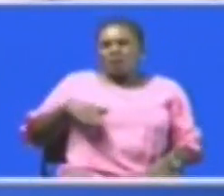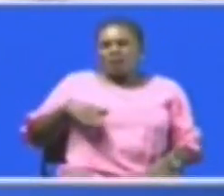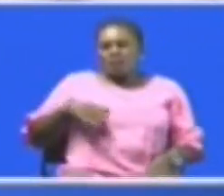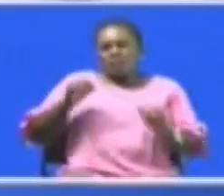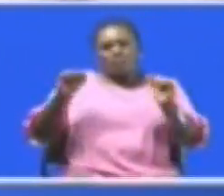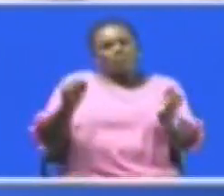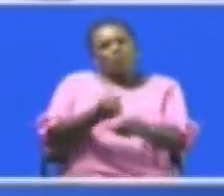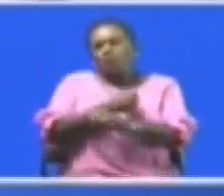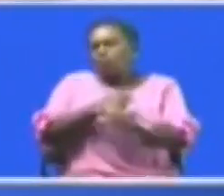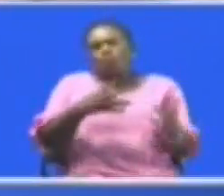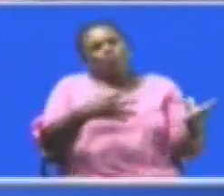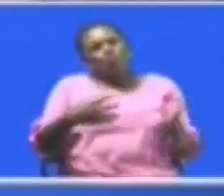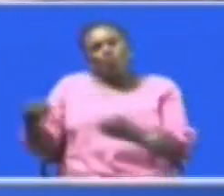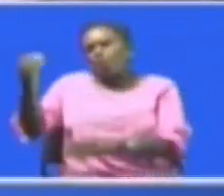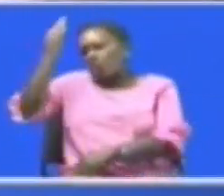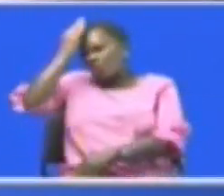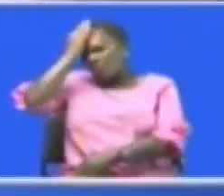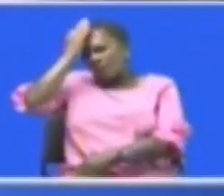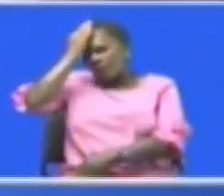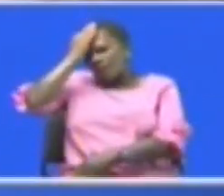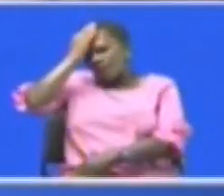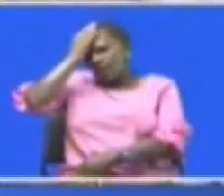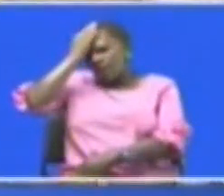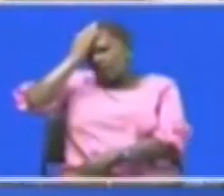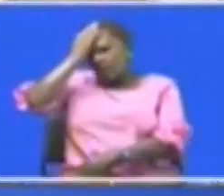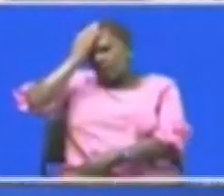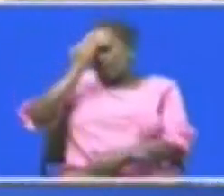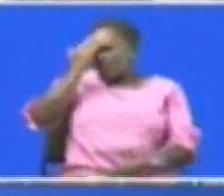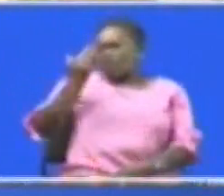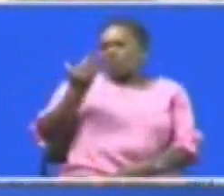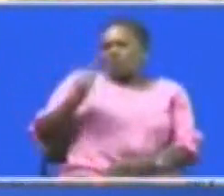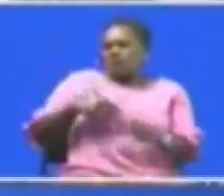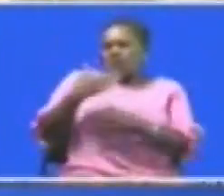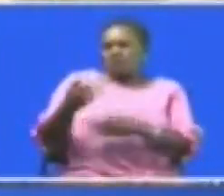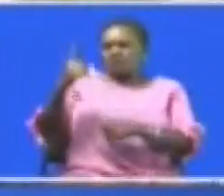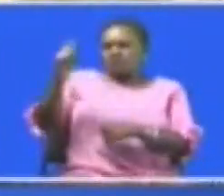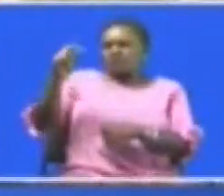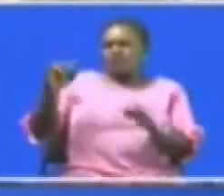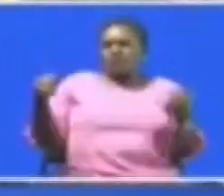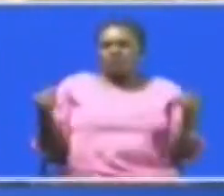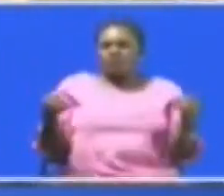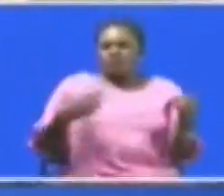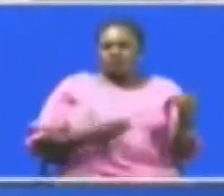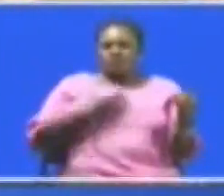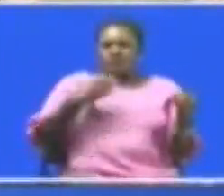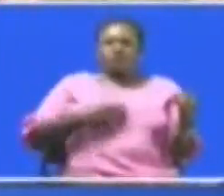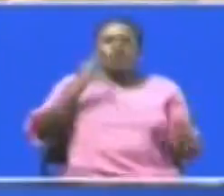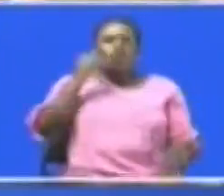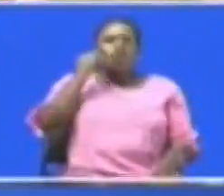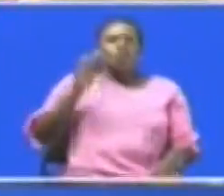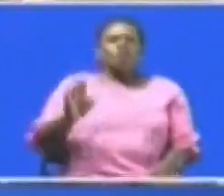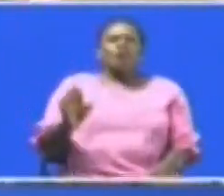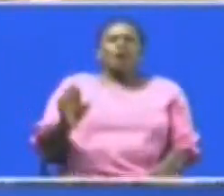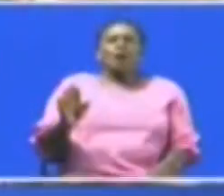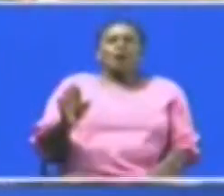to honor the Monday invite by the hospital administration just days after KTN News visited her at